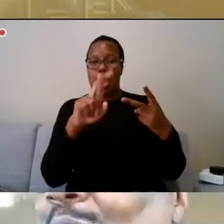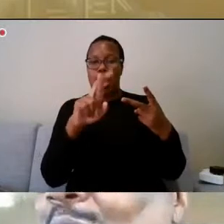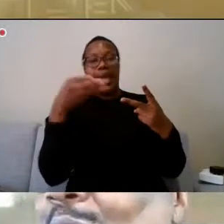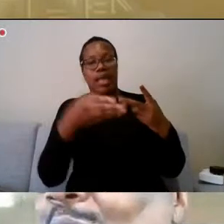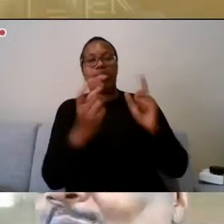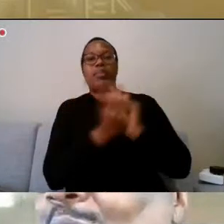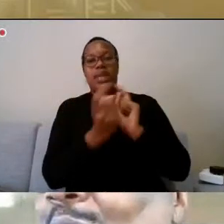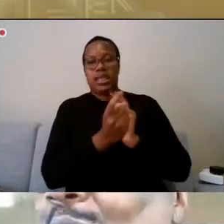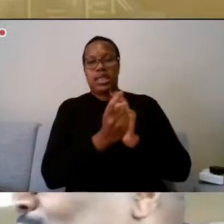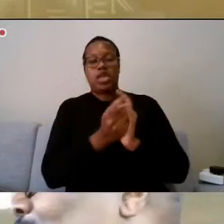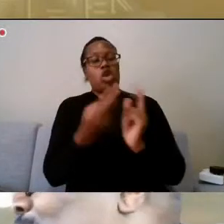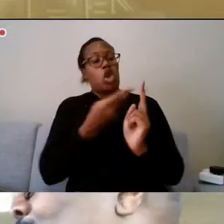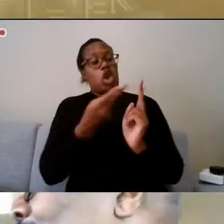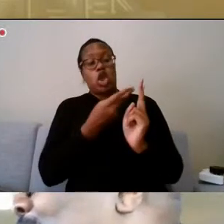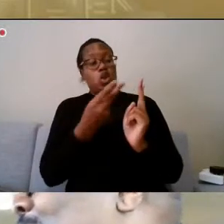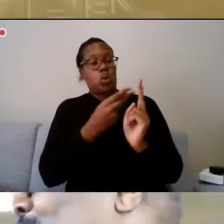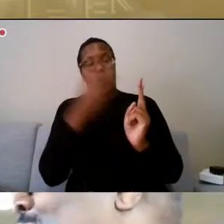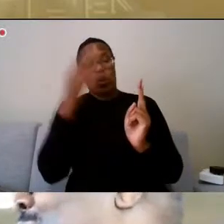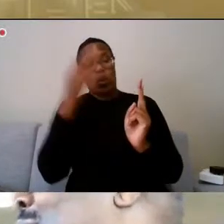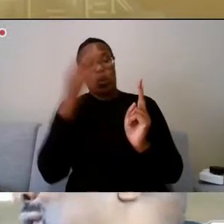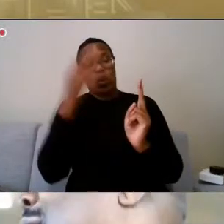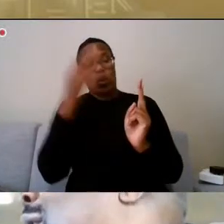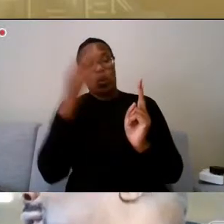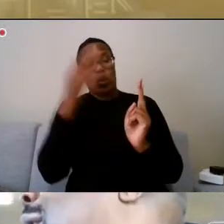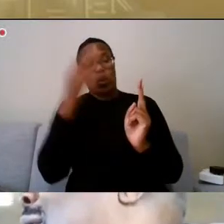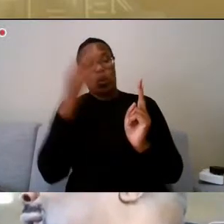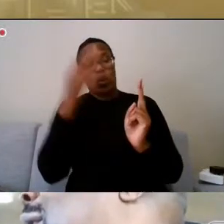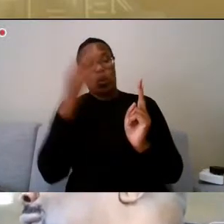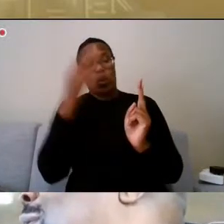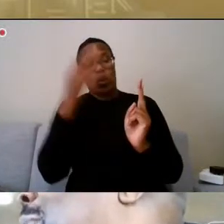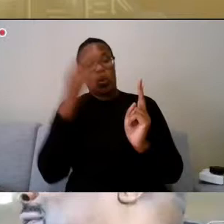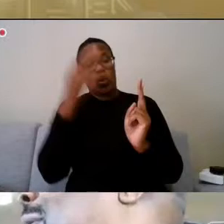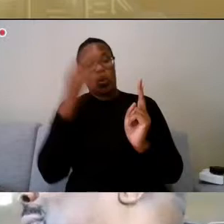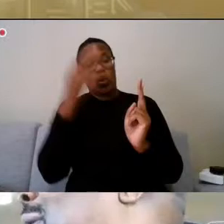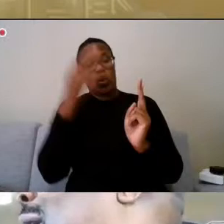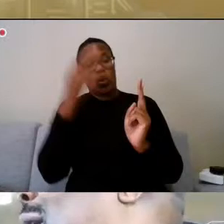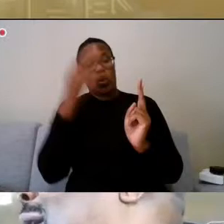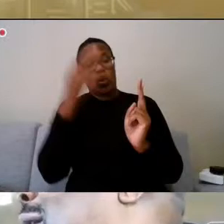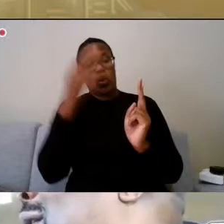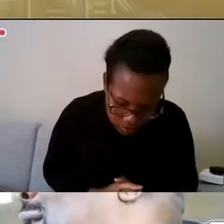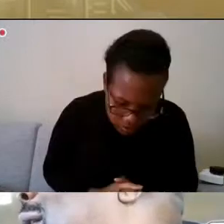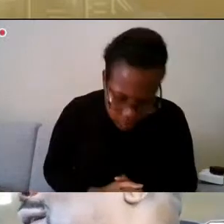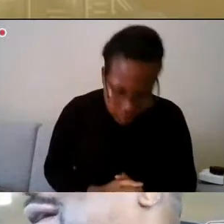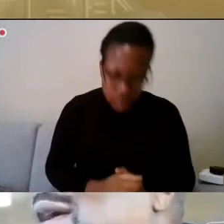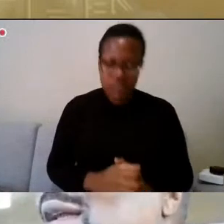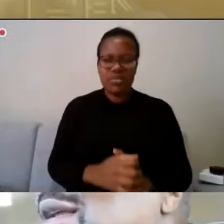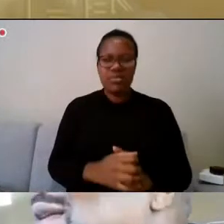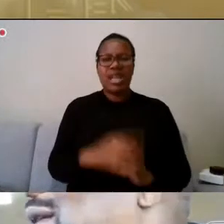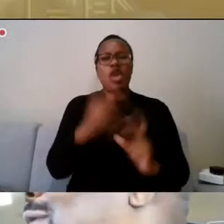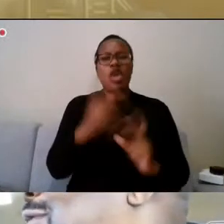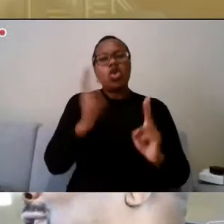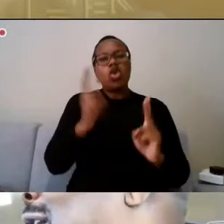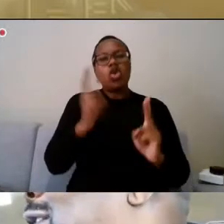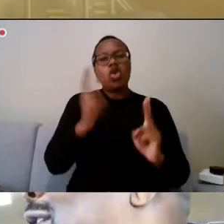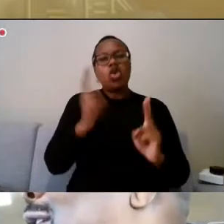would be between them to work out who's going to present. I think it's usually Mr. Mayor, but I'm not sure.